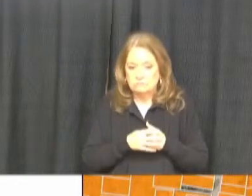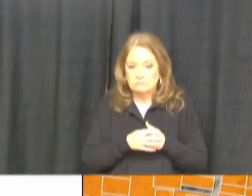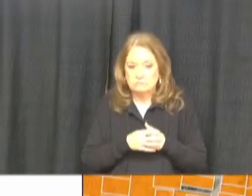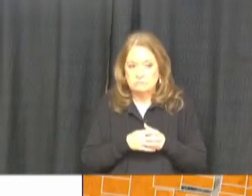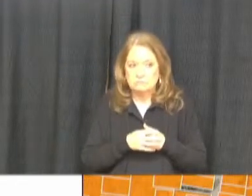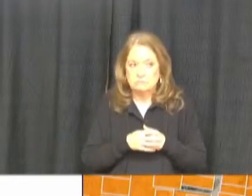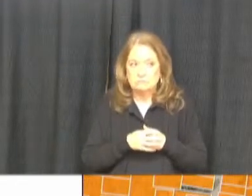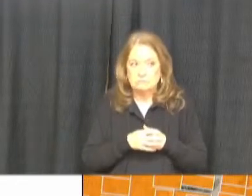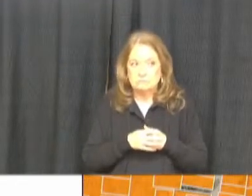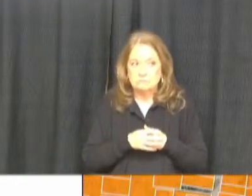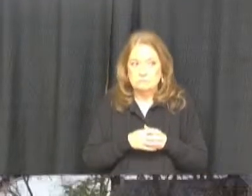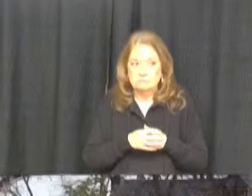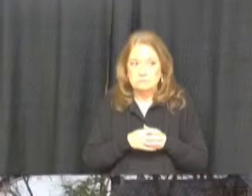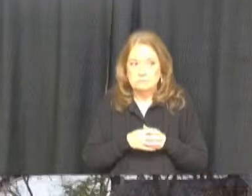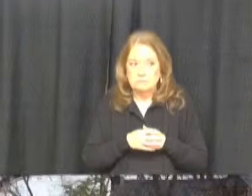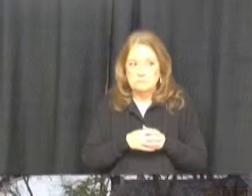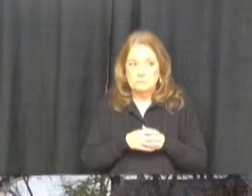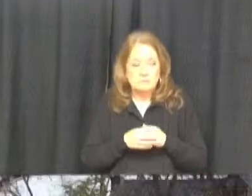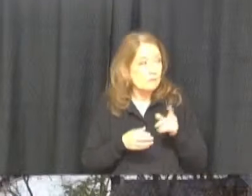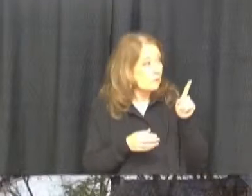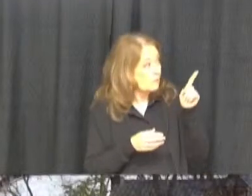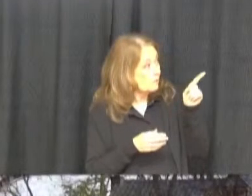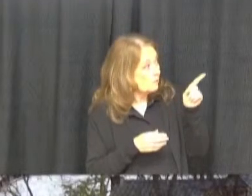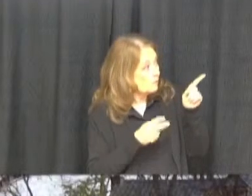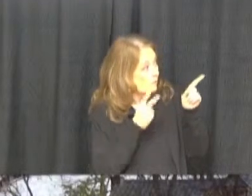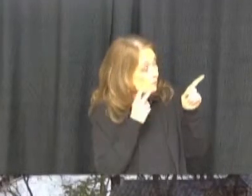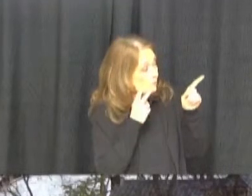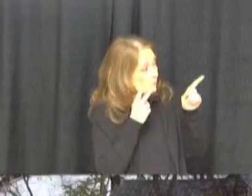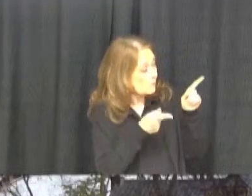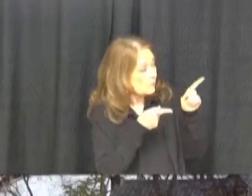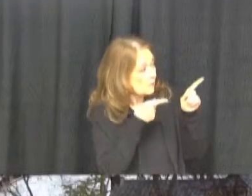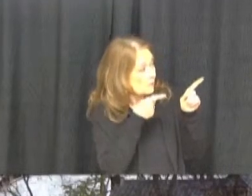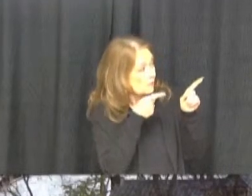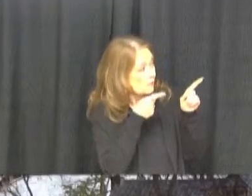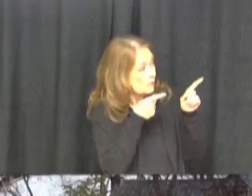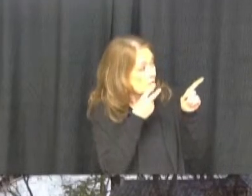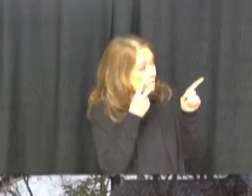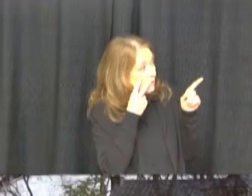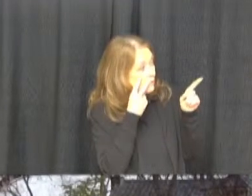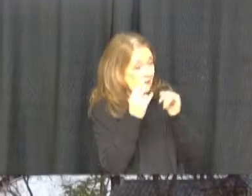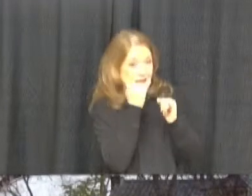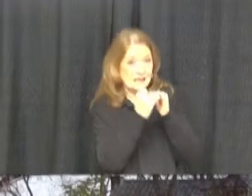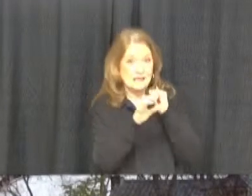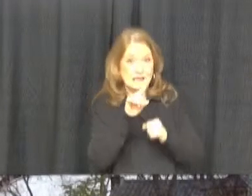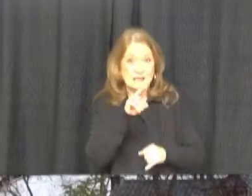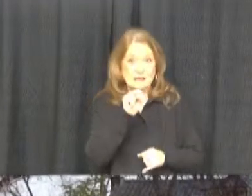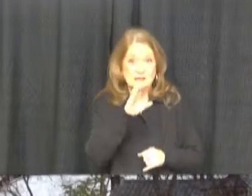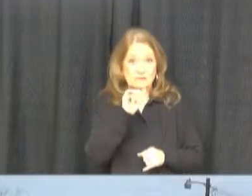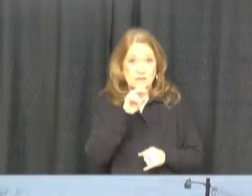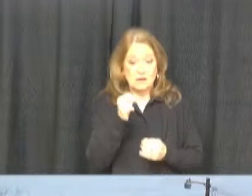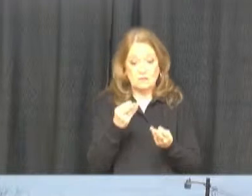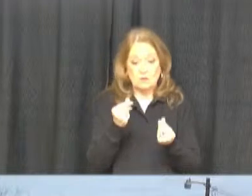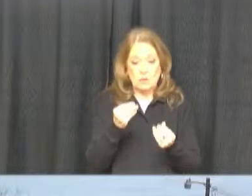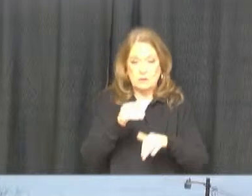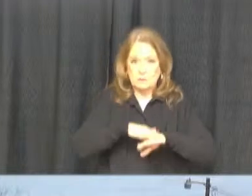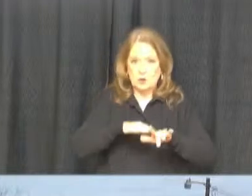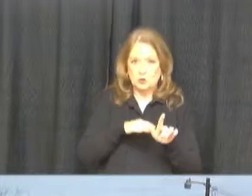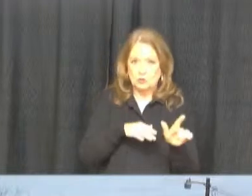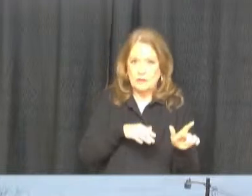This is near Fort Defiance out there. Here's, as you approach the end of Duncan Street, properties would be on your